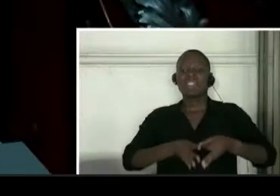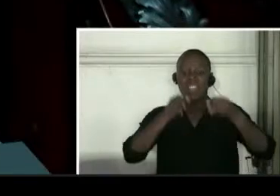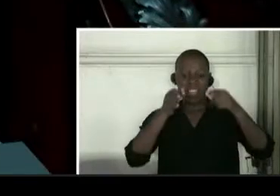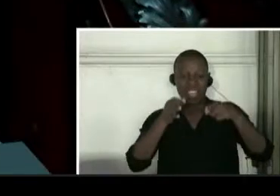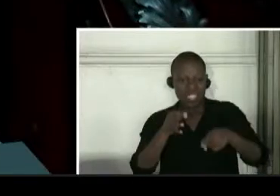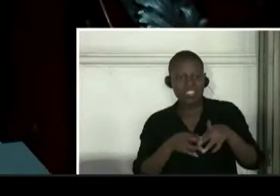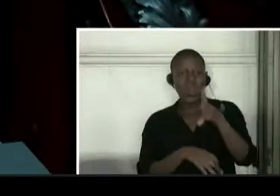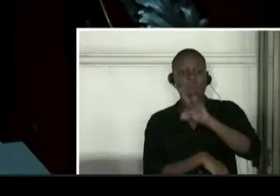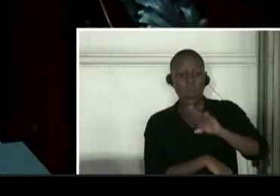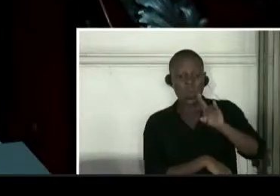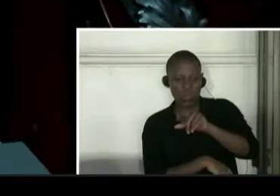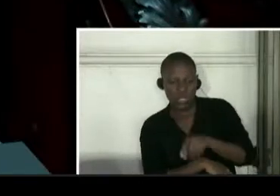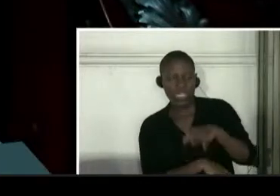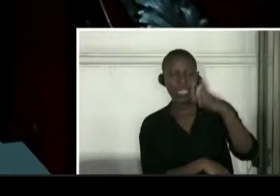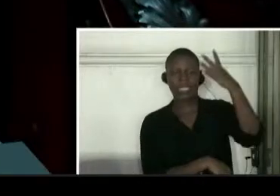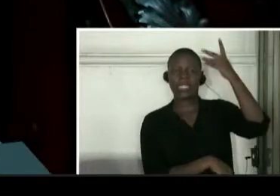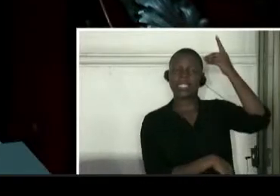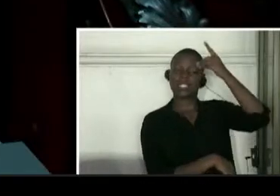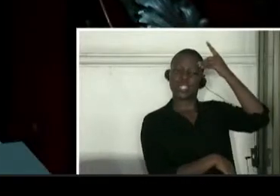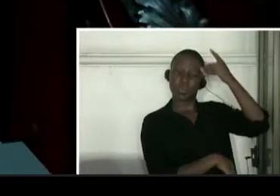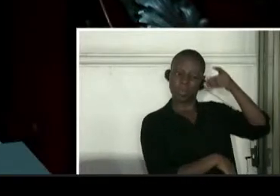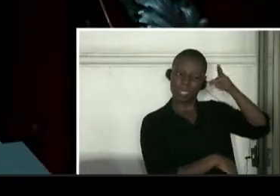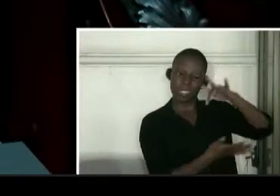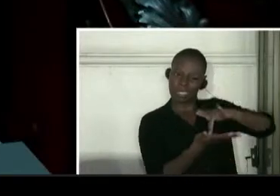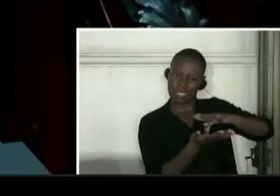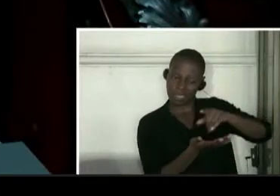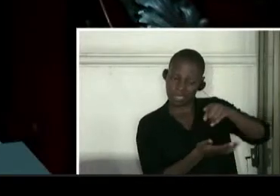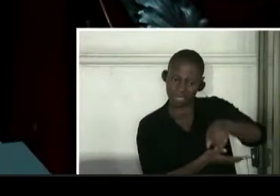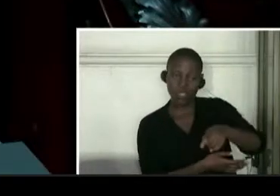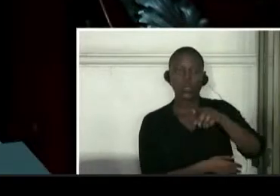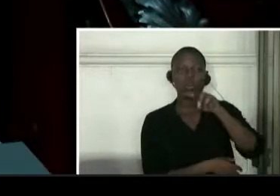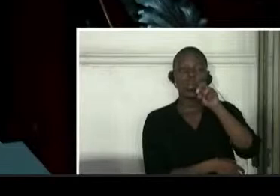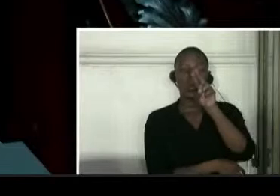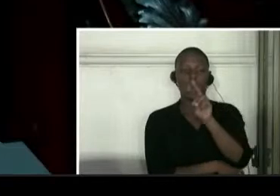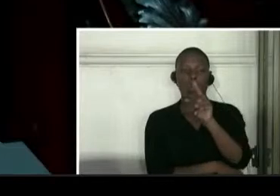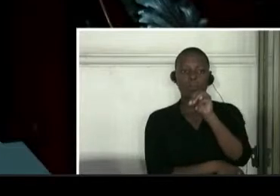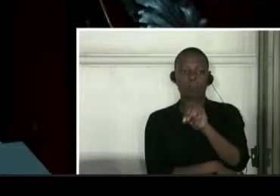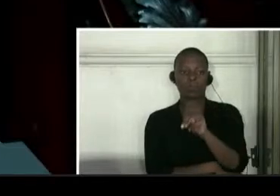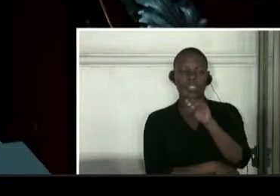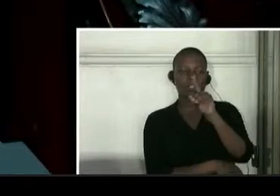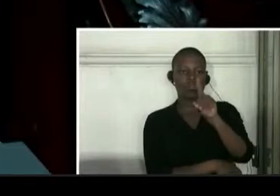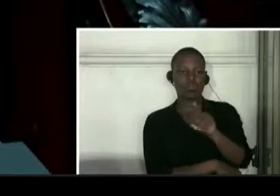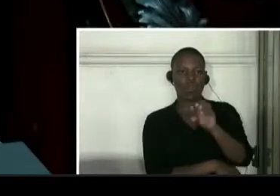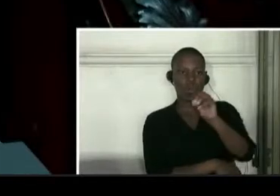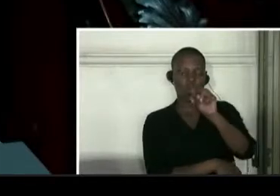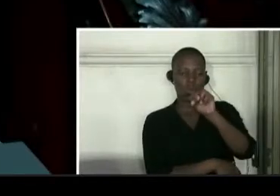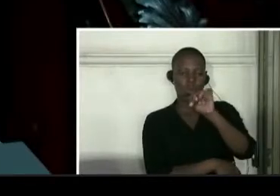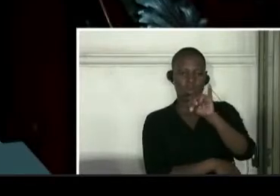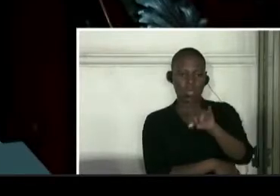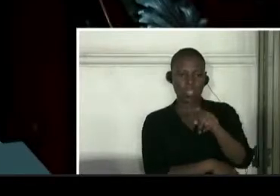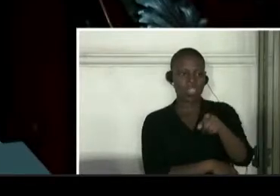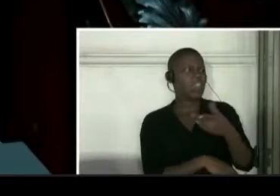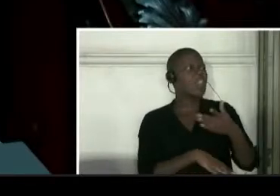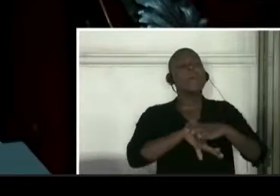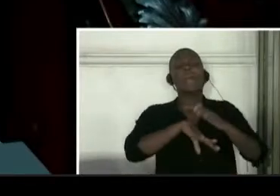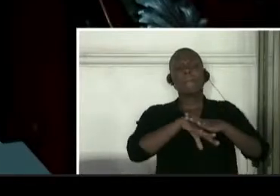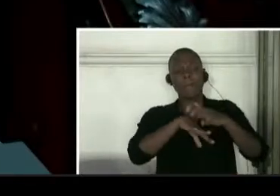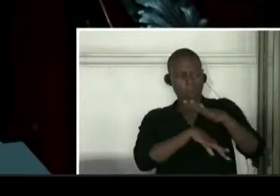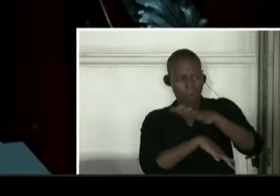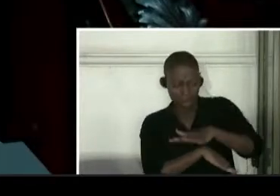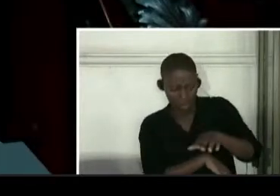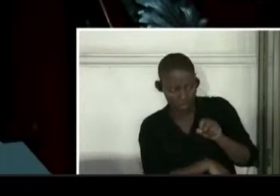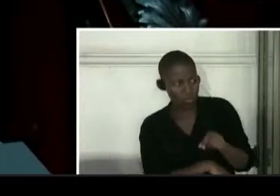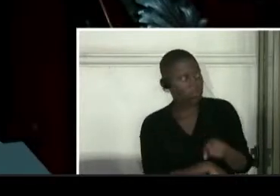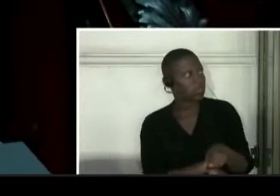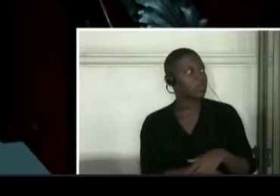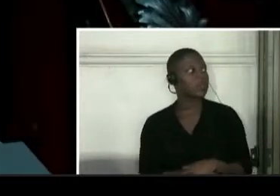as eThekwini Metro, Umdoni, Umzwabantu, Umzumbe, and Renkonyeni.